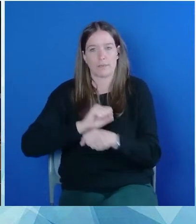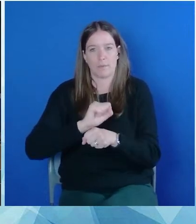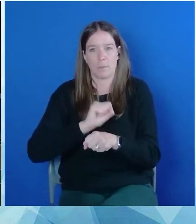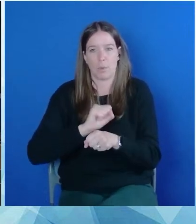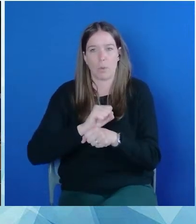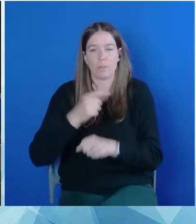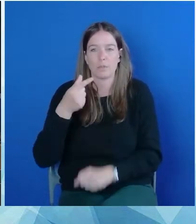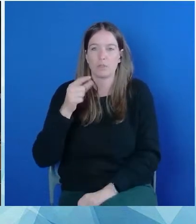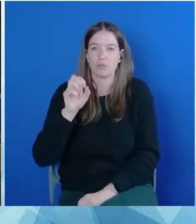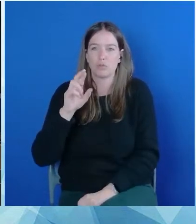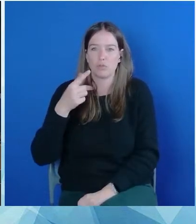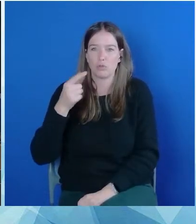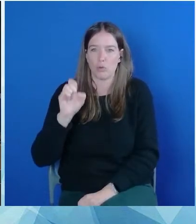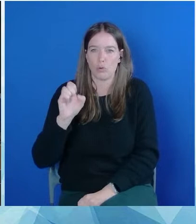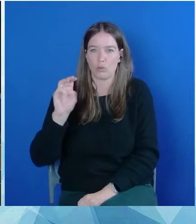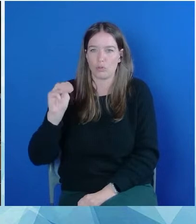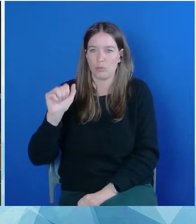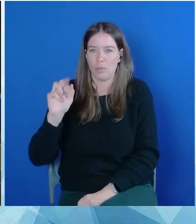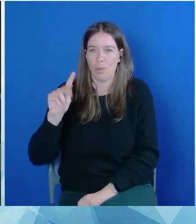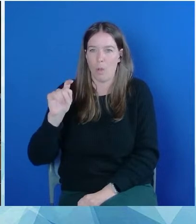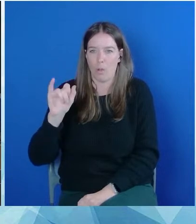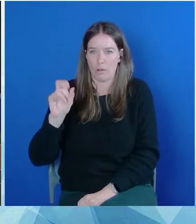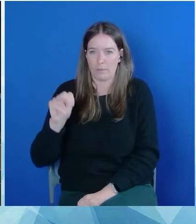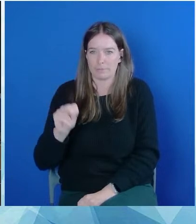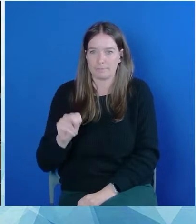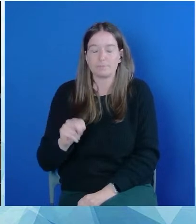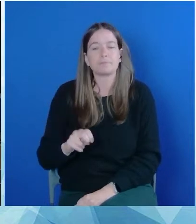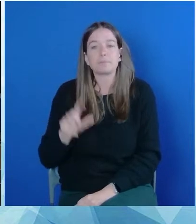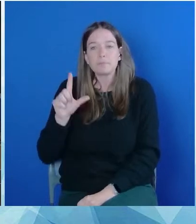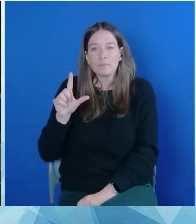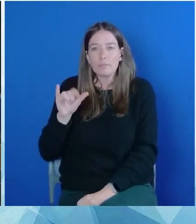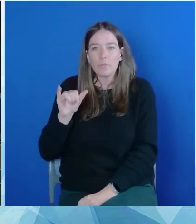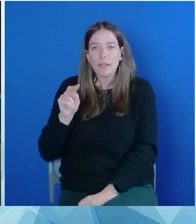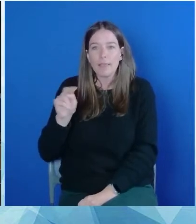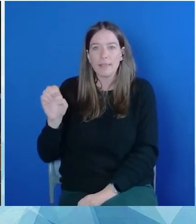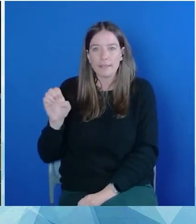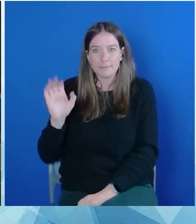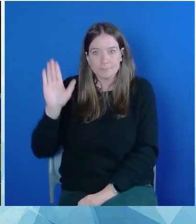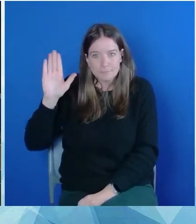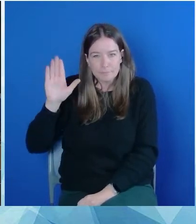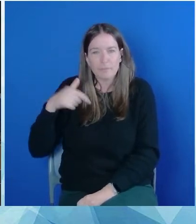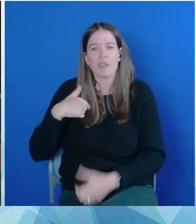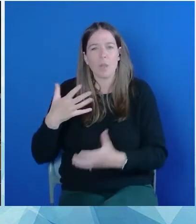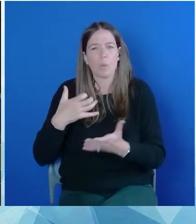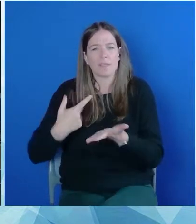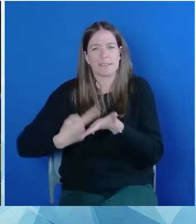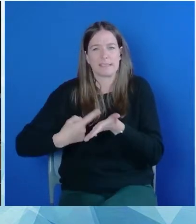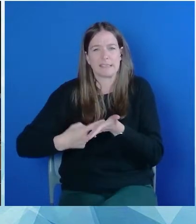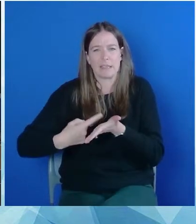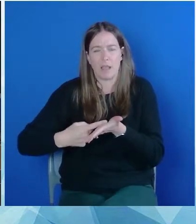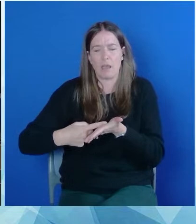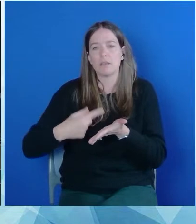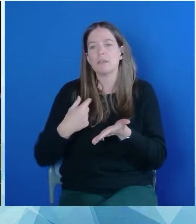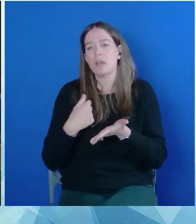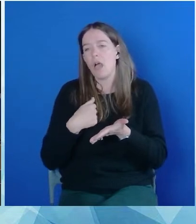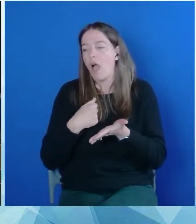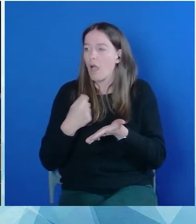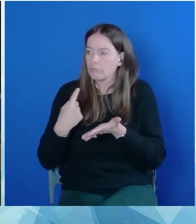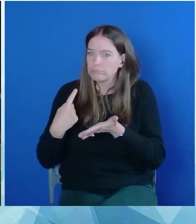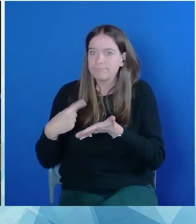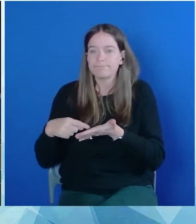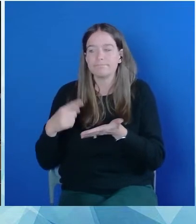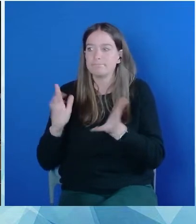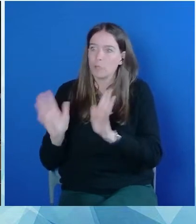This is Lynn. I would like to have a little discussion. I believe I've talked to a number of staff